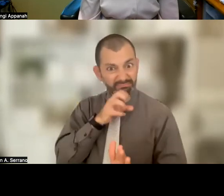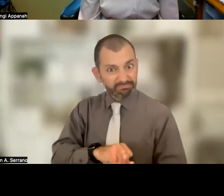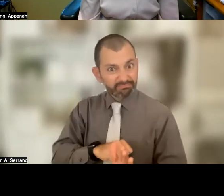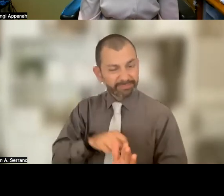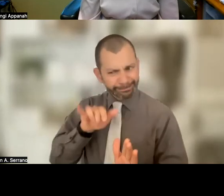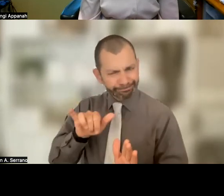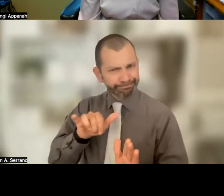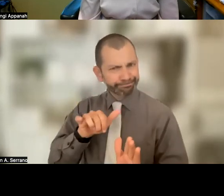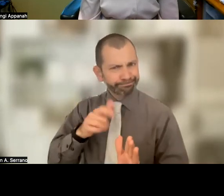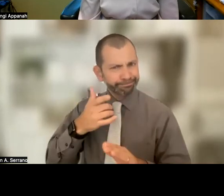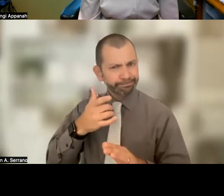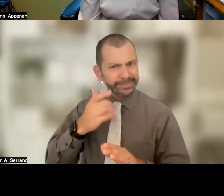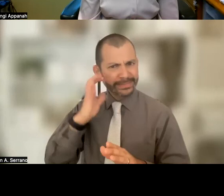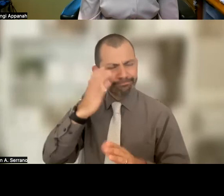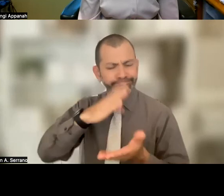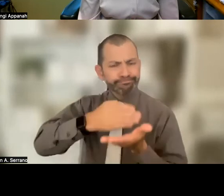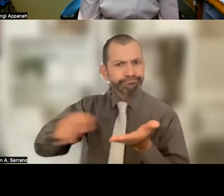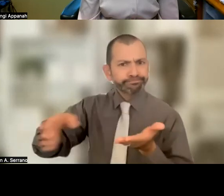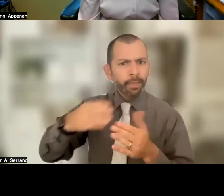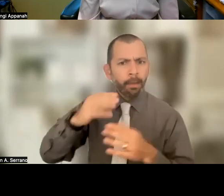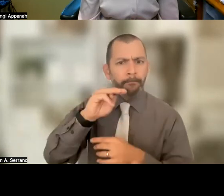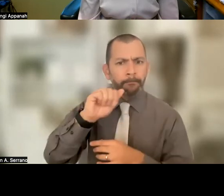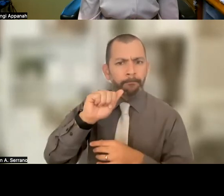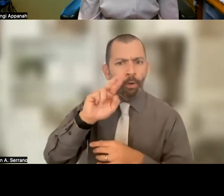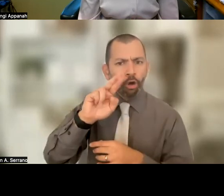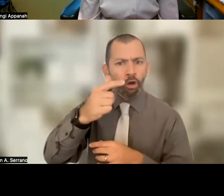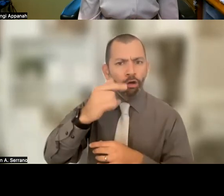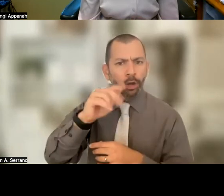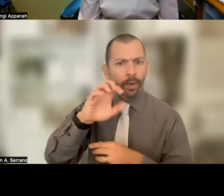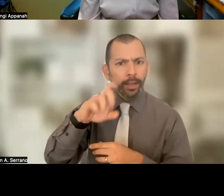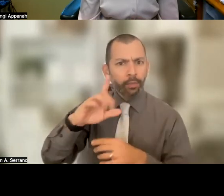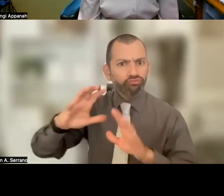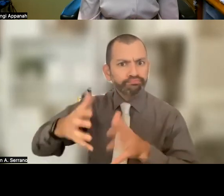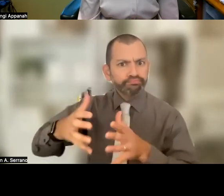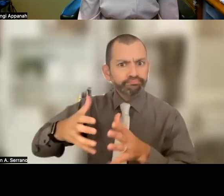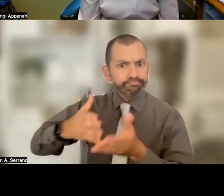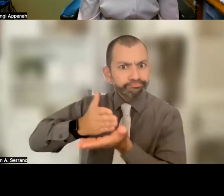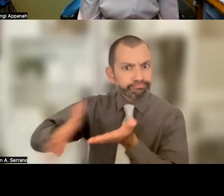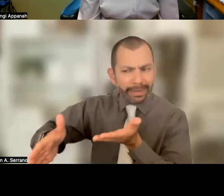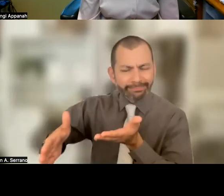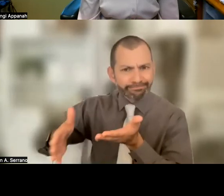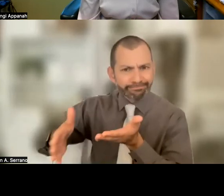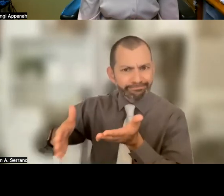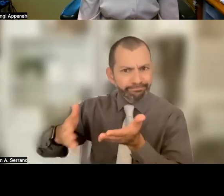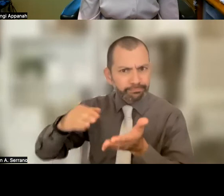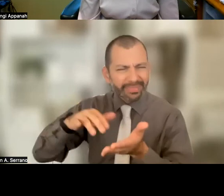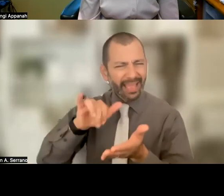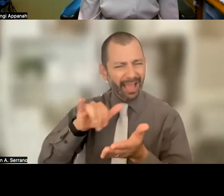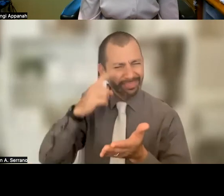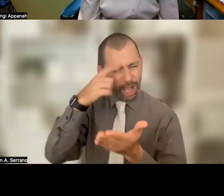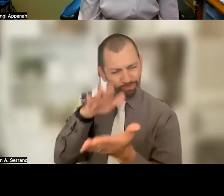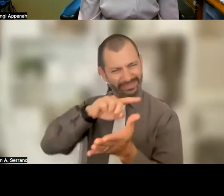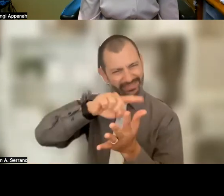and practices in place? Are they outdated? Do they need attention? Are they marginalizing particular